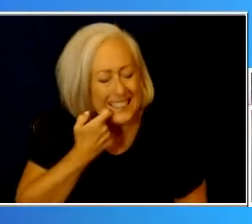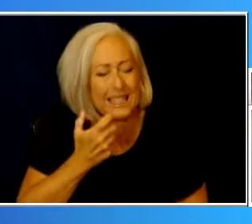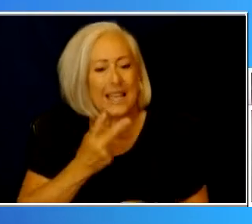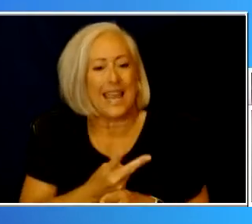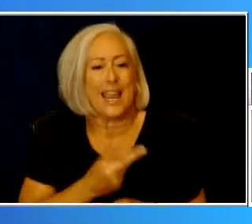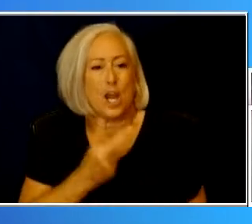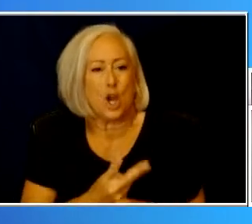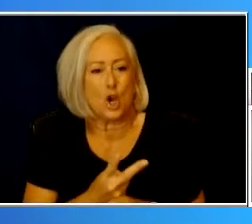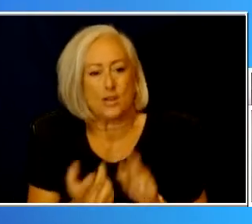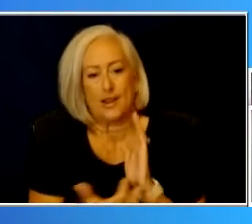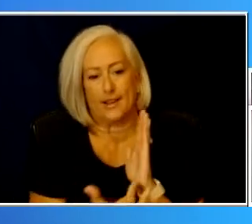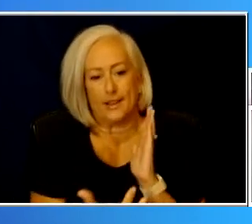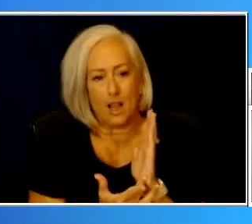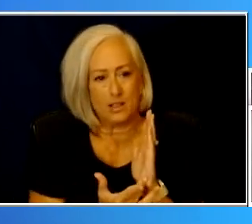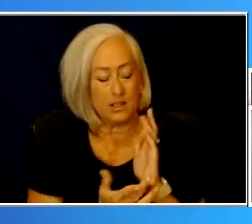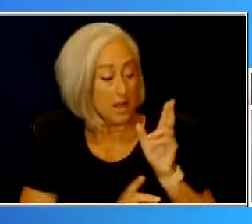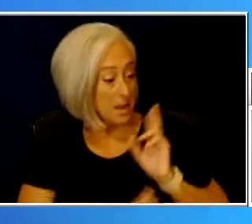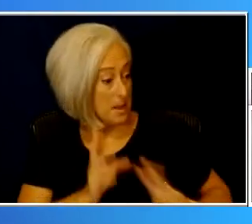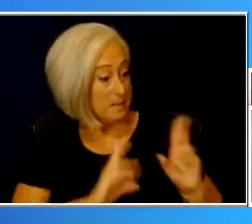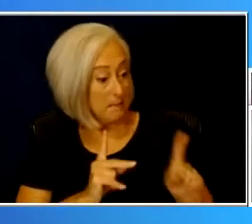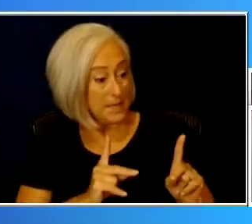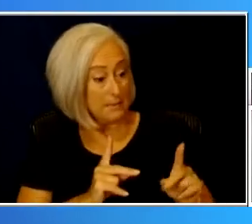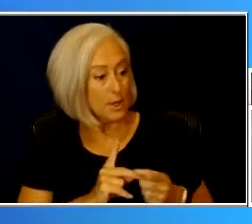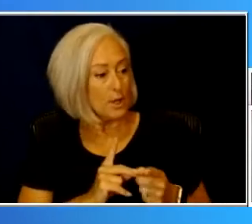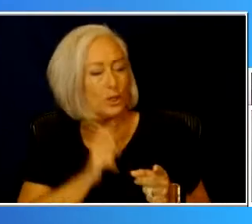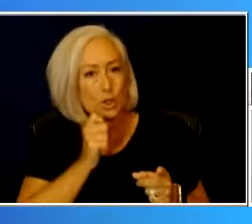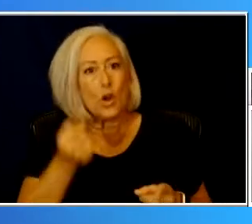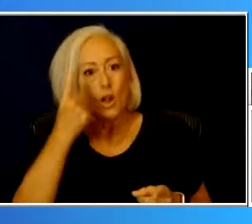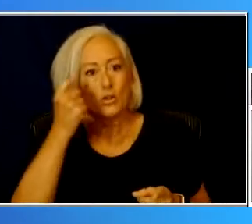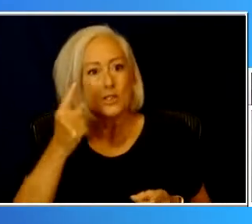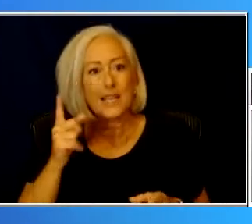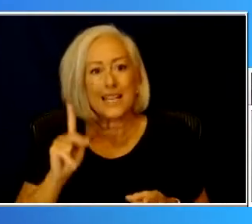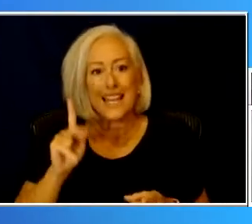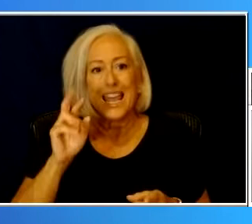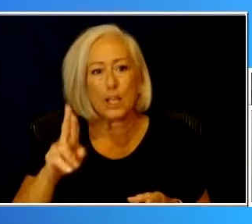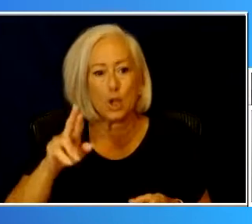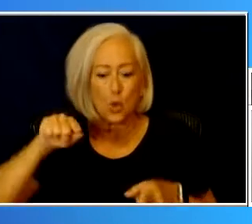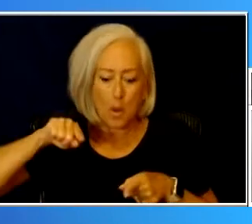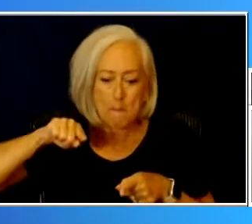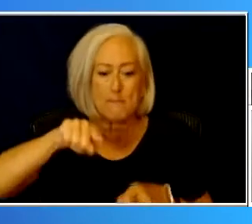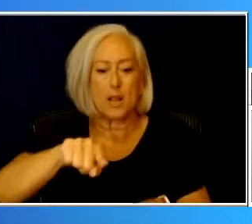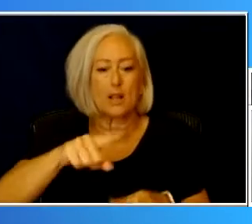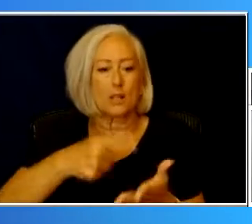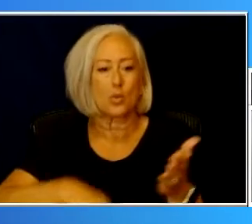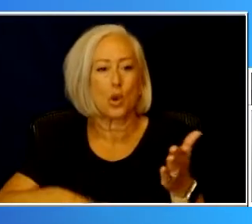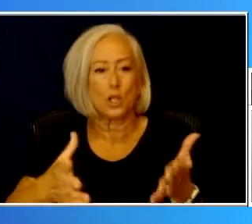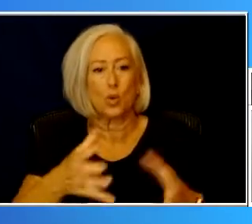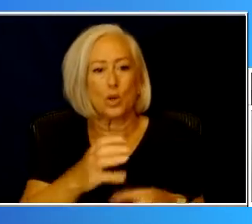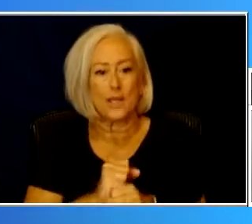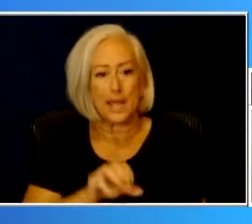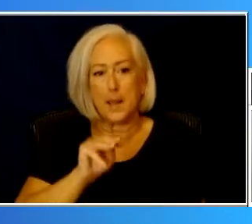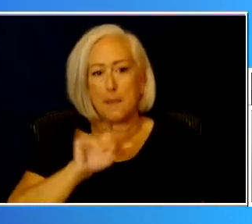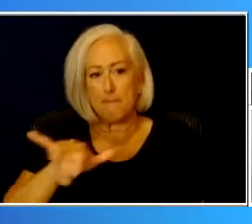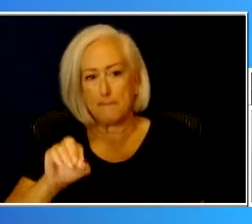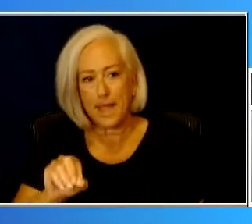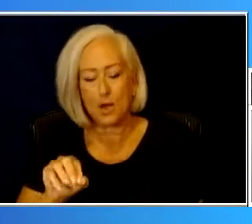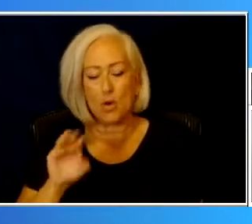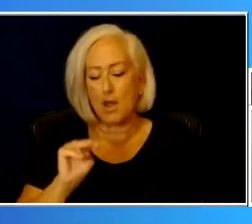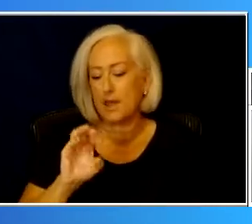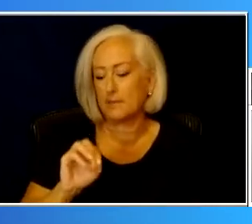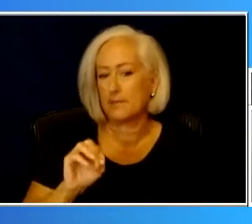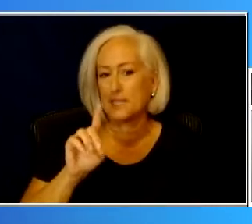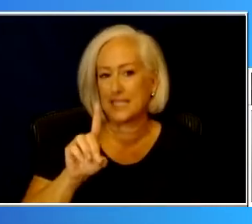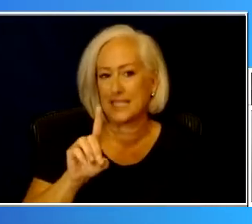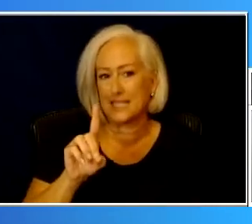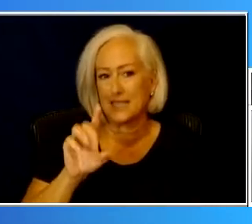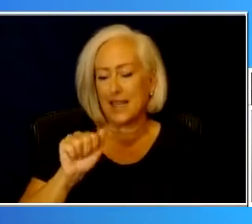quite understand that the care you get at KU is a parallel to the care you might get at Mayo Clinic or MD Anderson. That is the